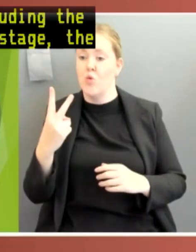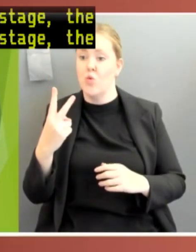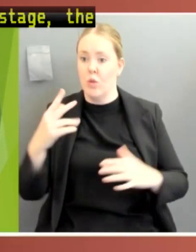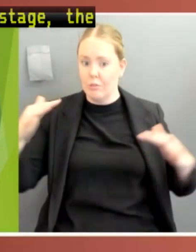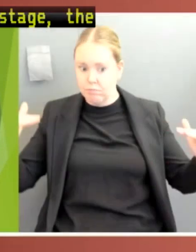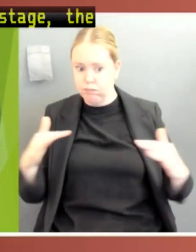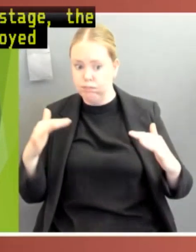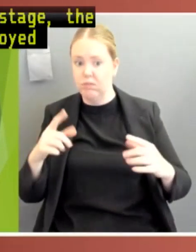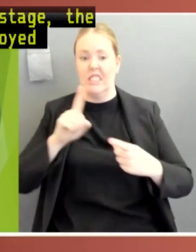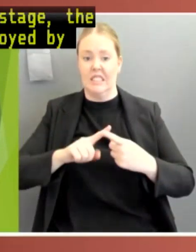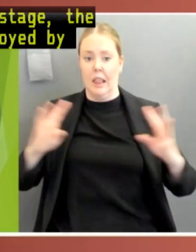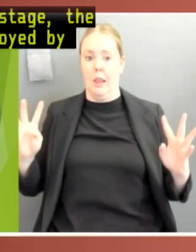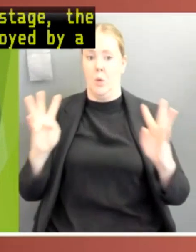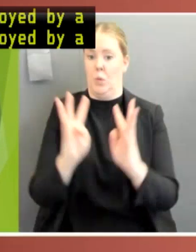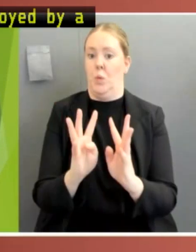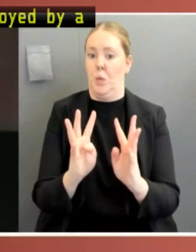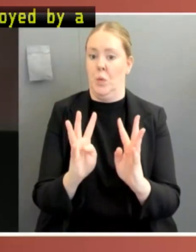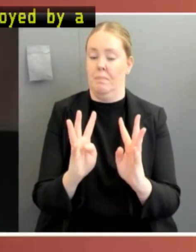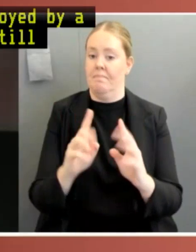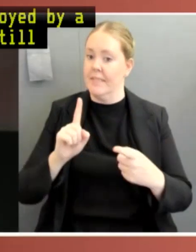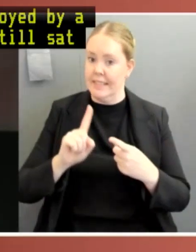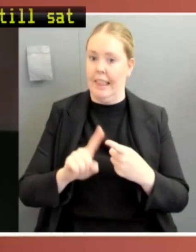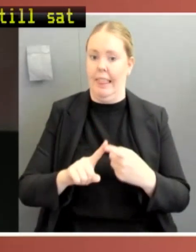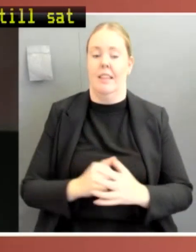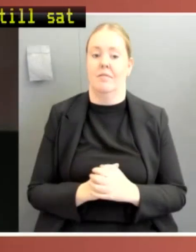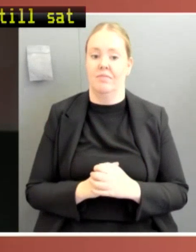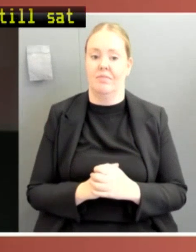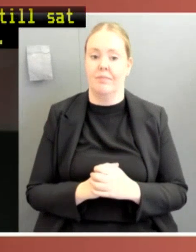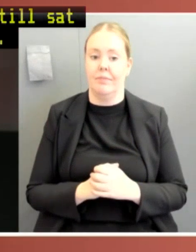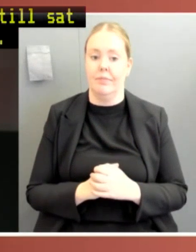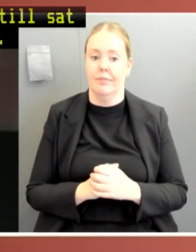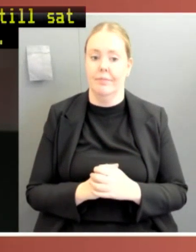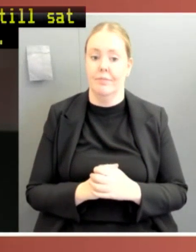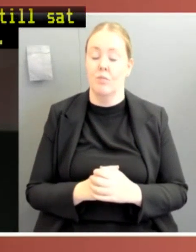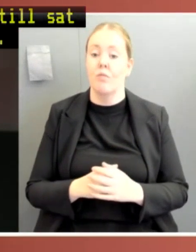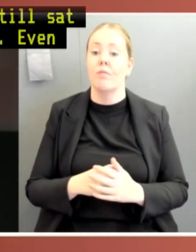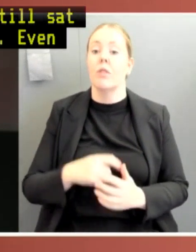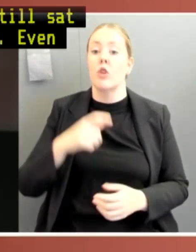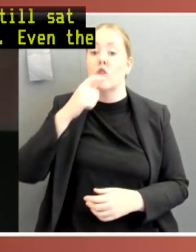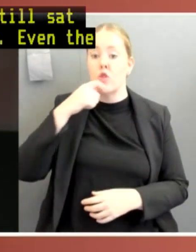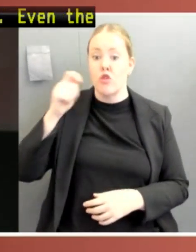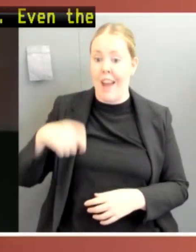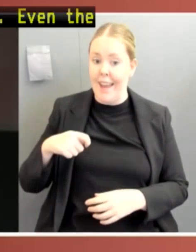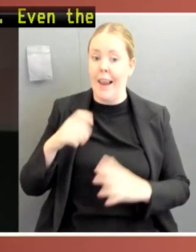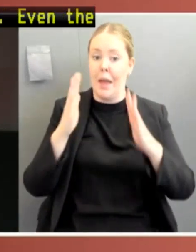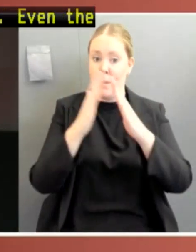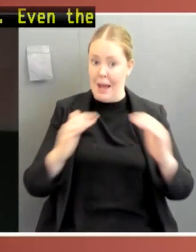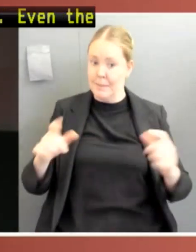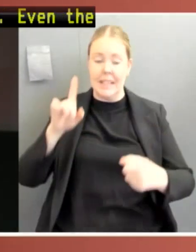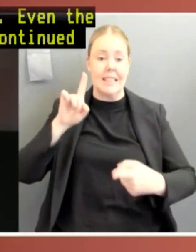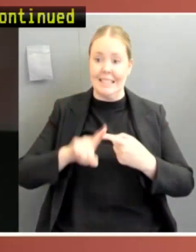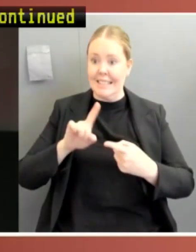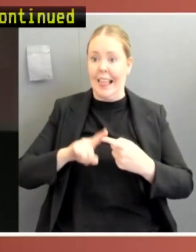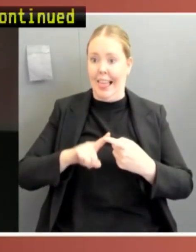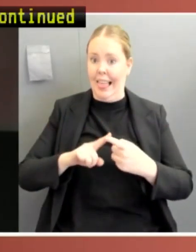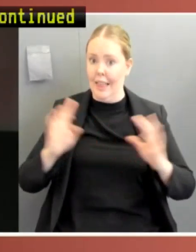still sat in the Lords the next day. Even the Ukrainian parliament has continued to operate, albeit under distinct procedures, despite the Russian invasion.